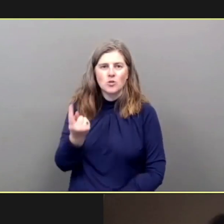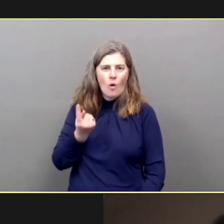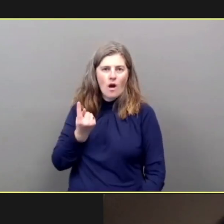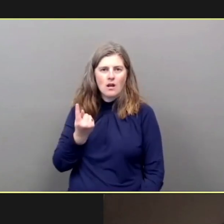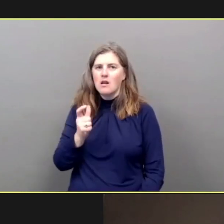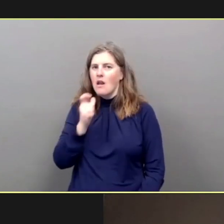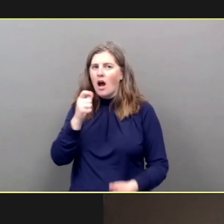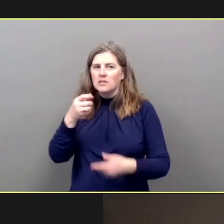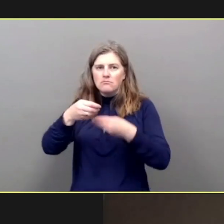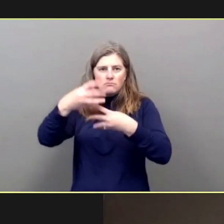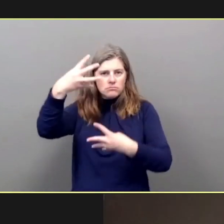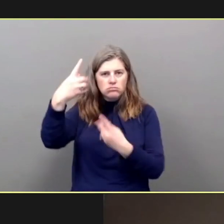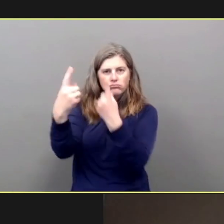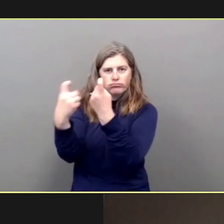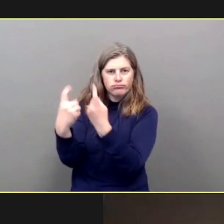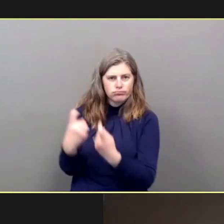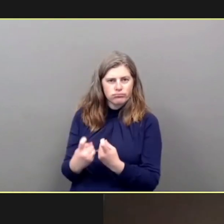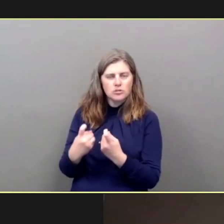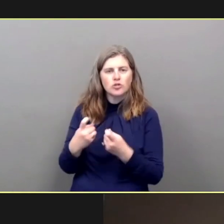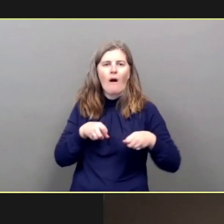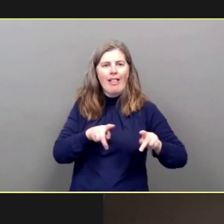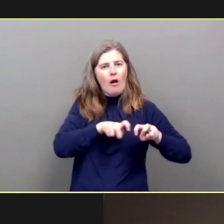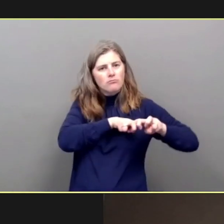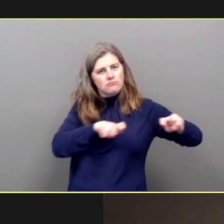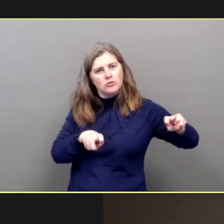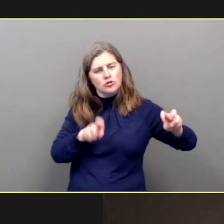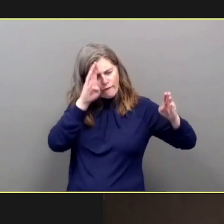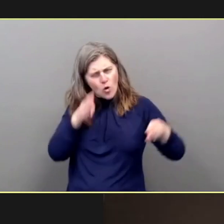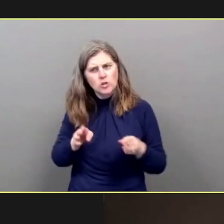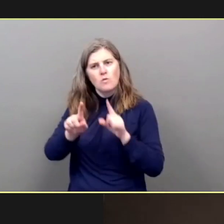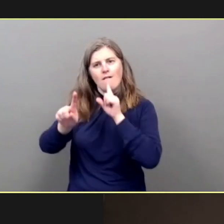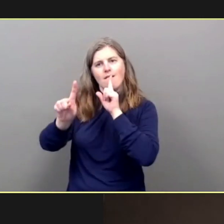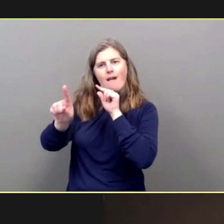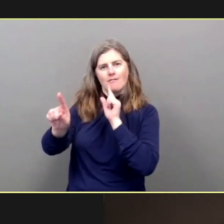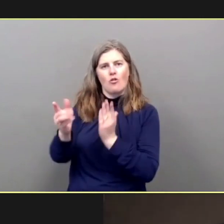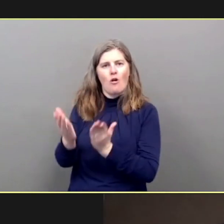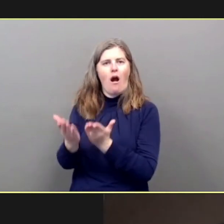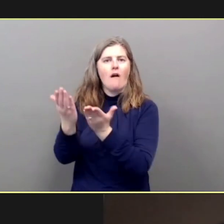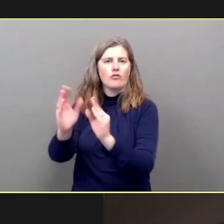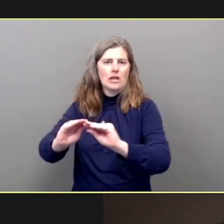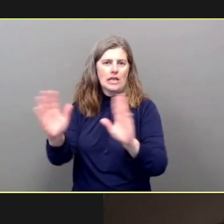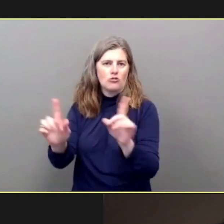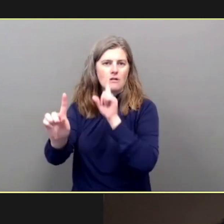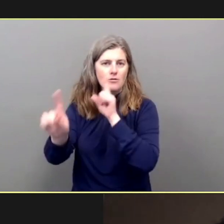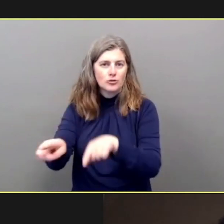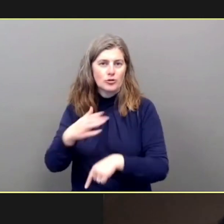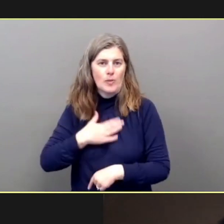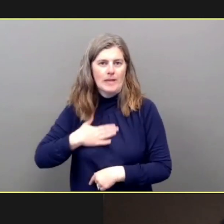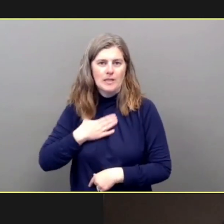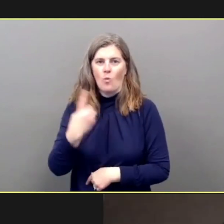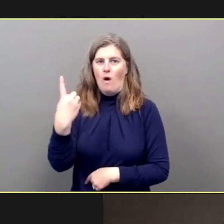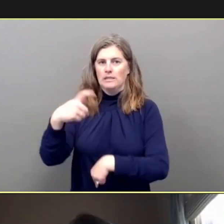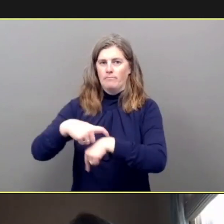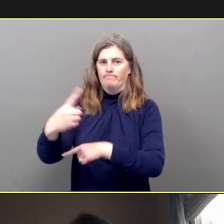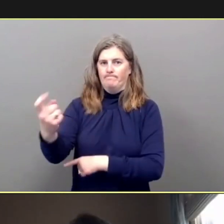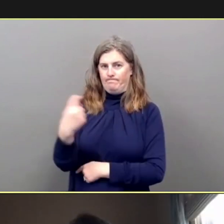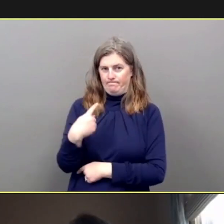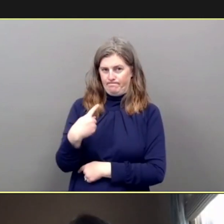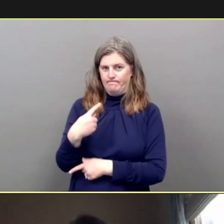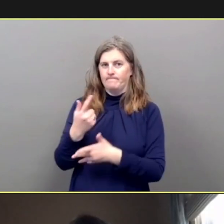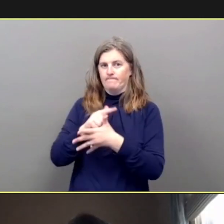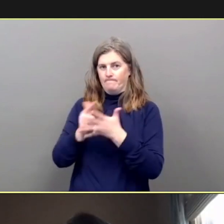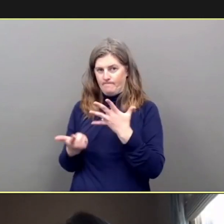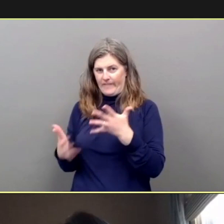multiple questions to allow our principals to focus and offer a clear answer. So with that, we